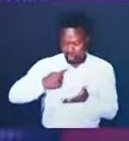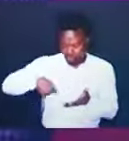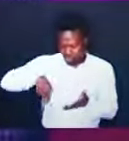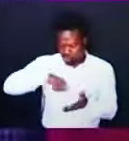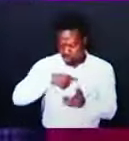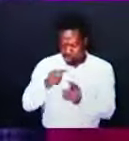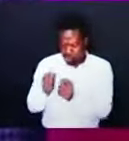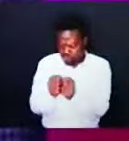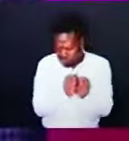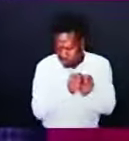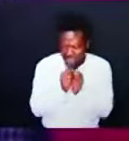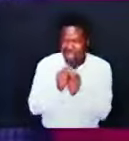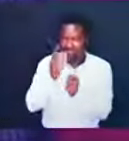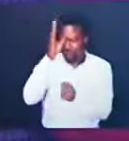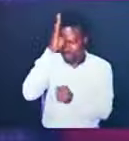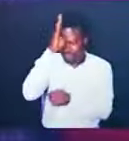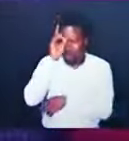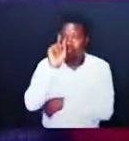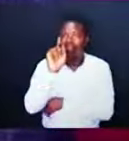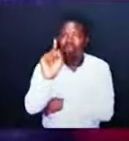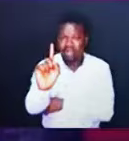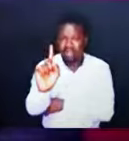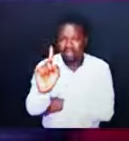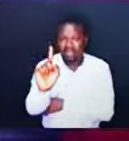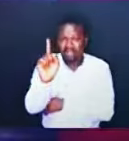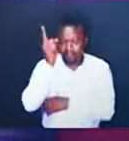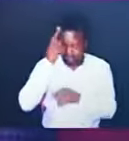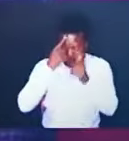have same Father.